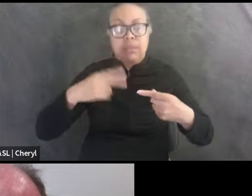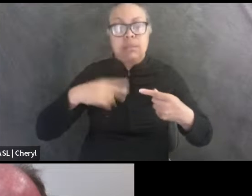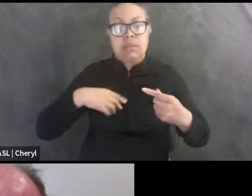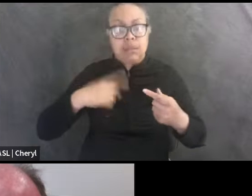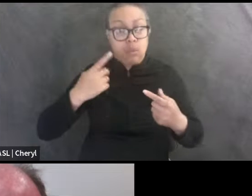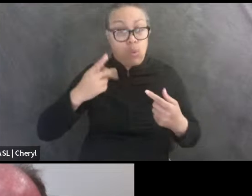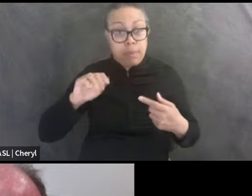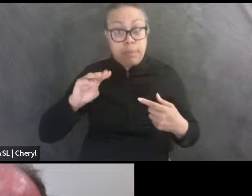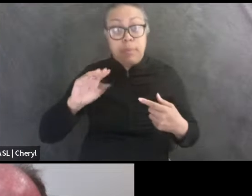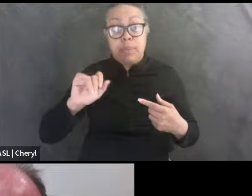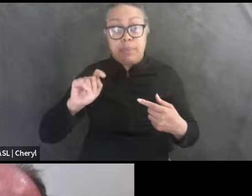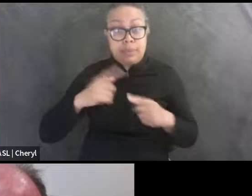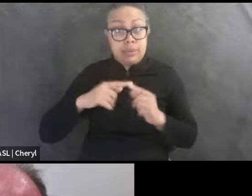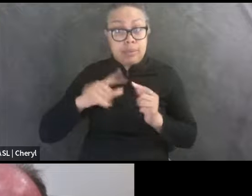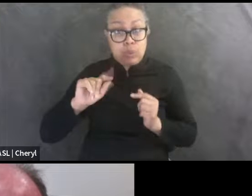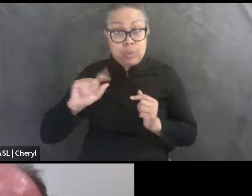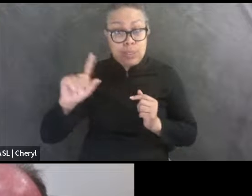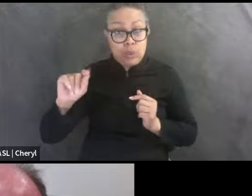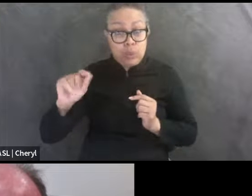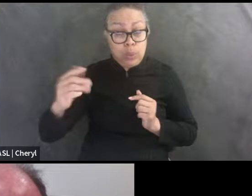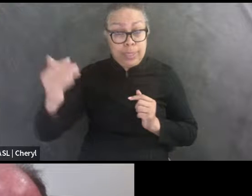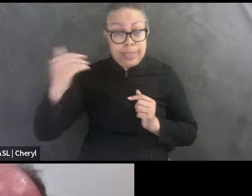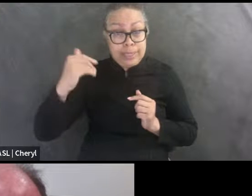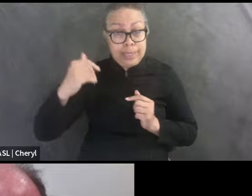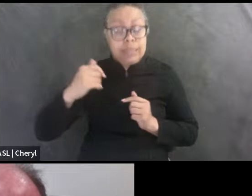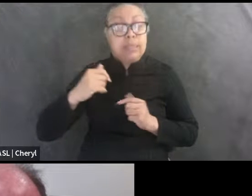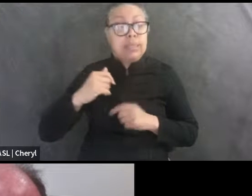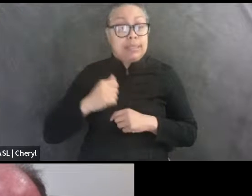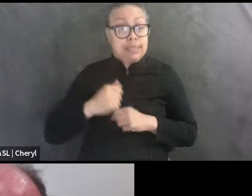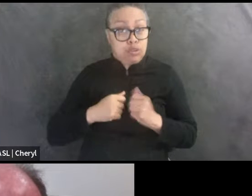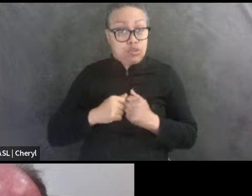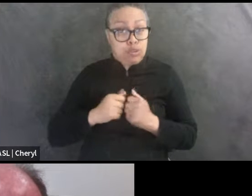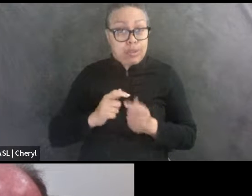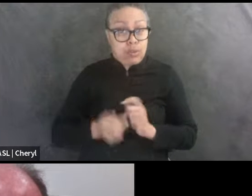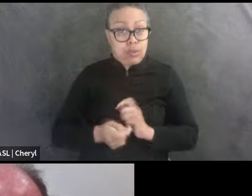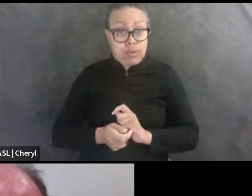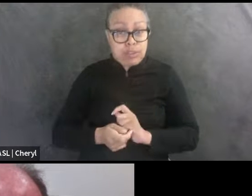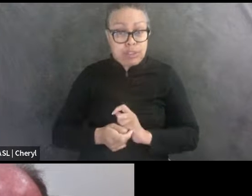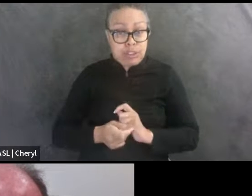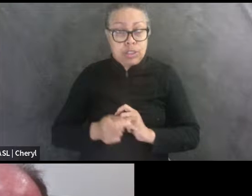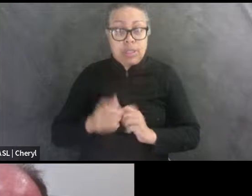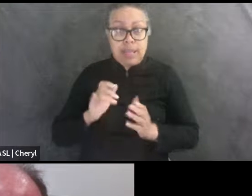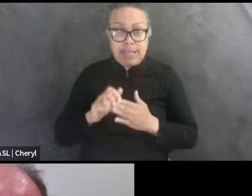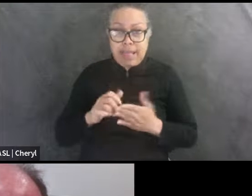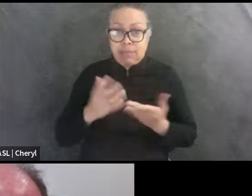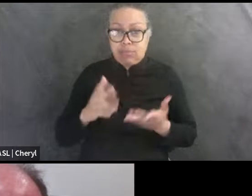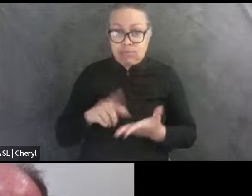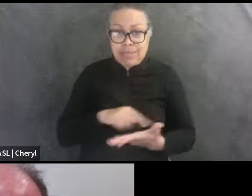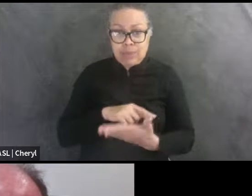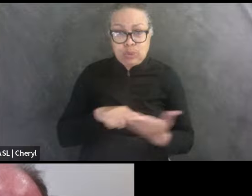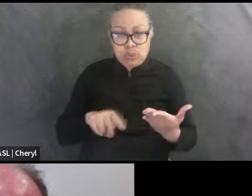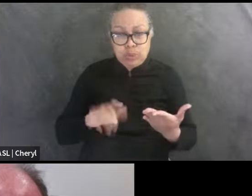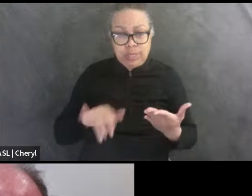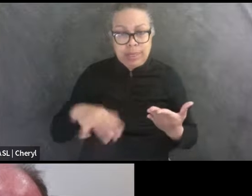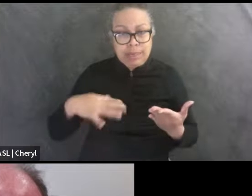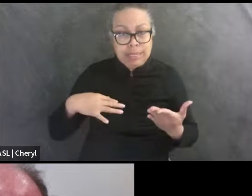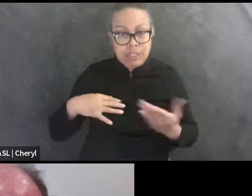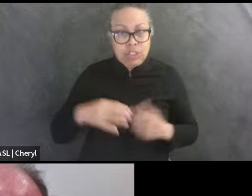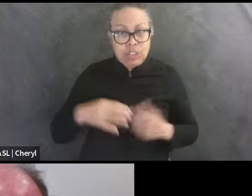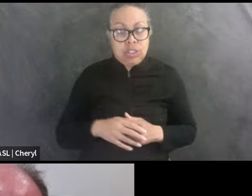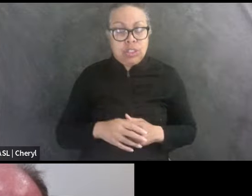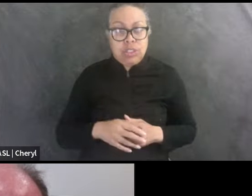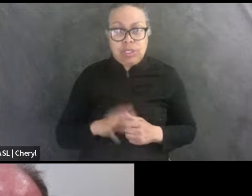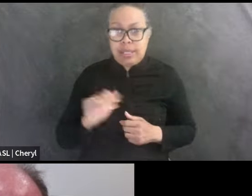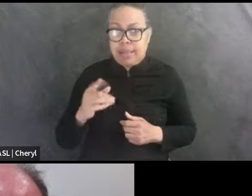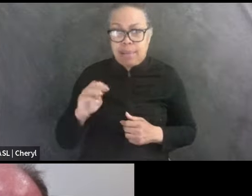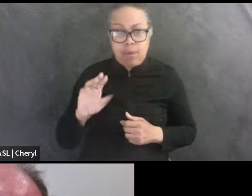2020, construction alteration. So those are probably, that application is canceled. That permit